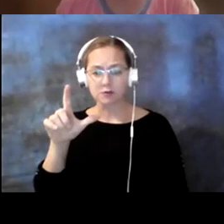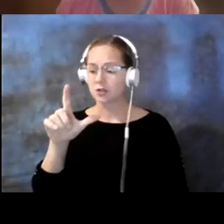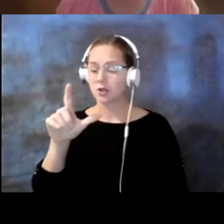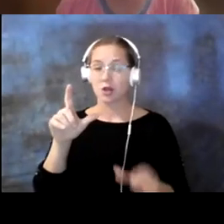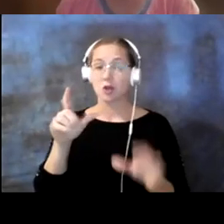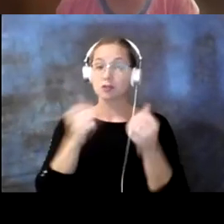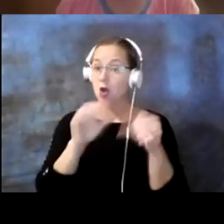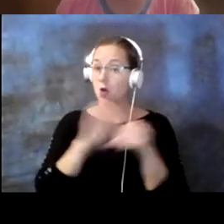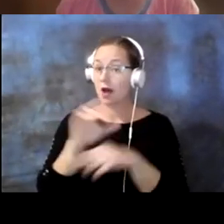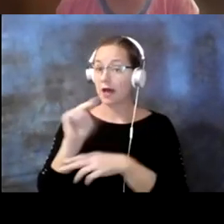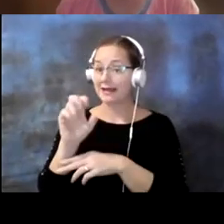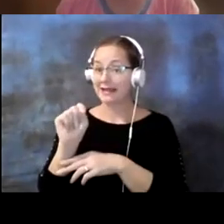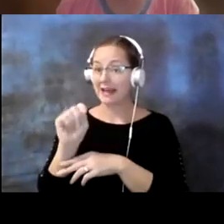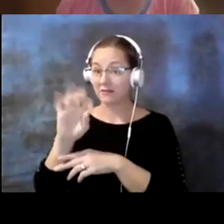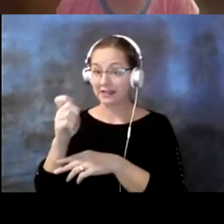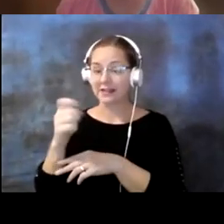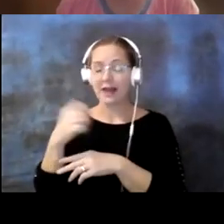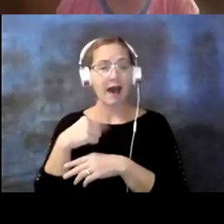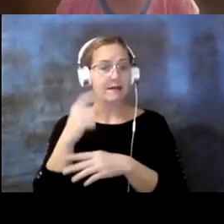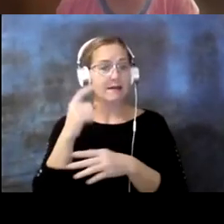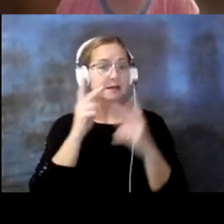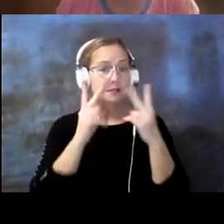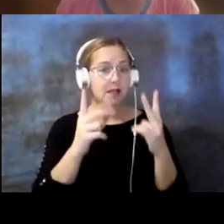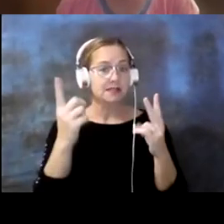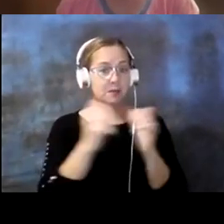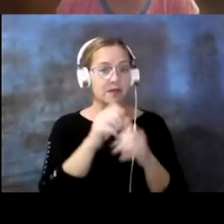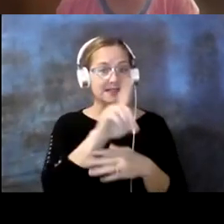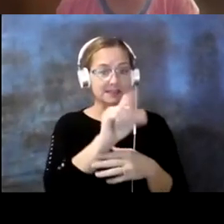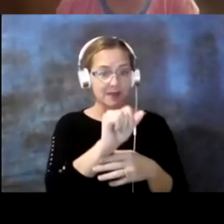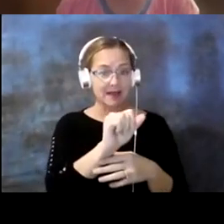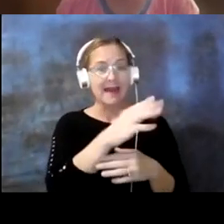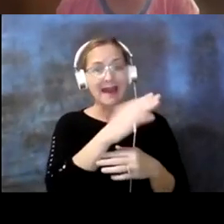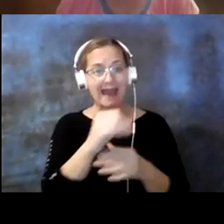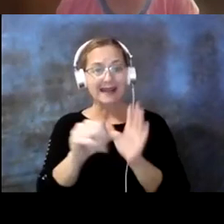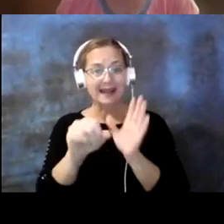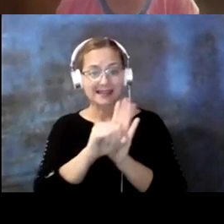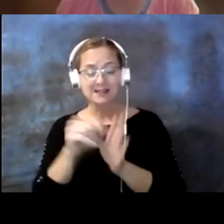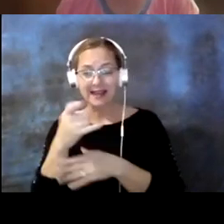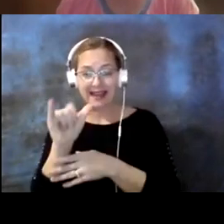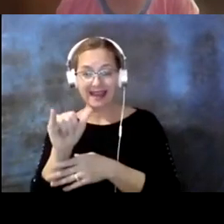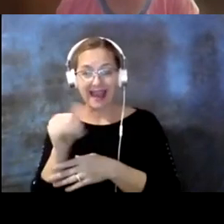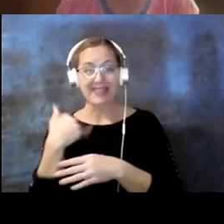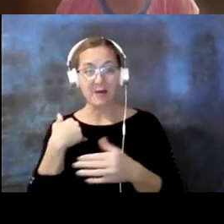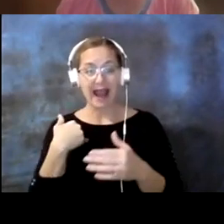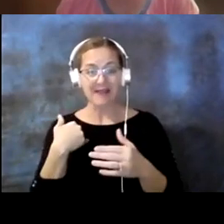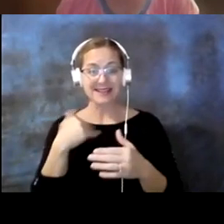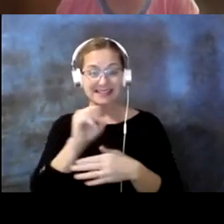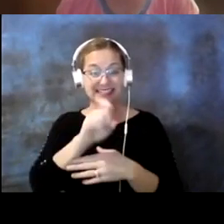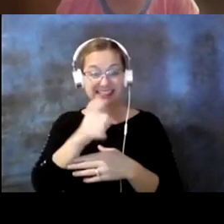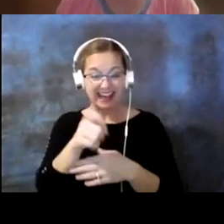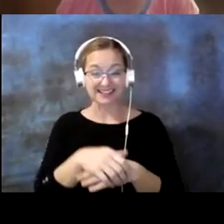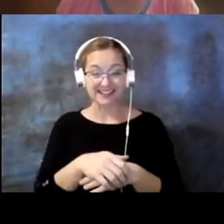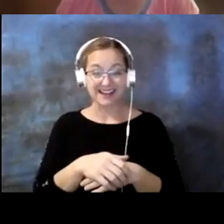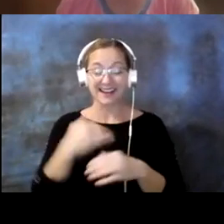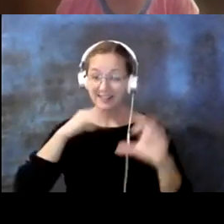time for me where I saw someone with a disability that also identified as gay having sex and having the conversation